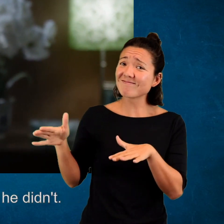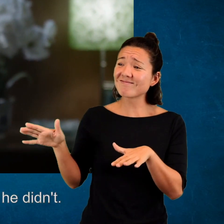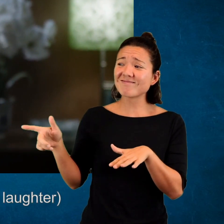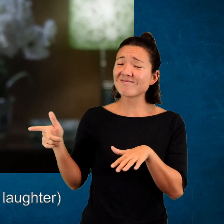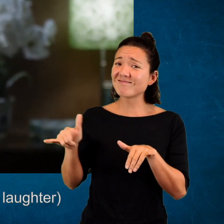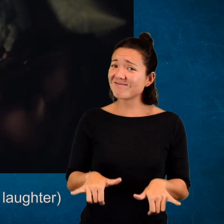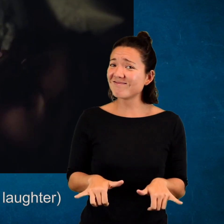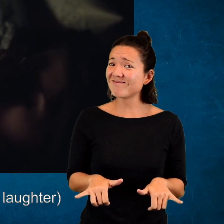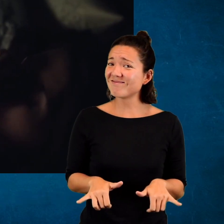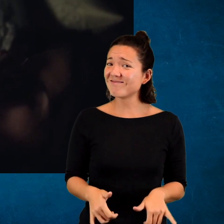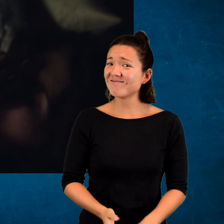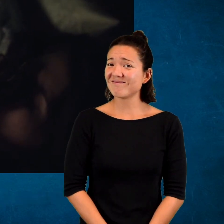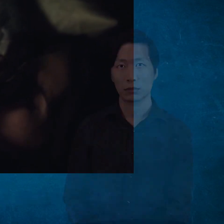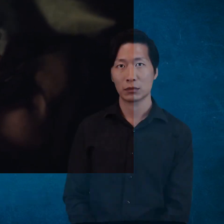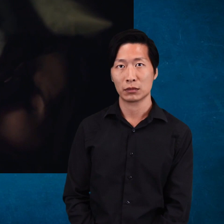didn't.